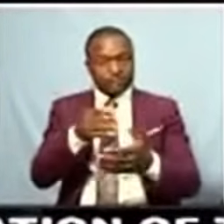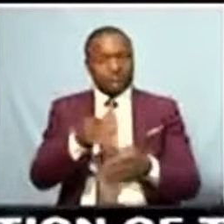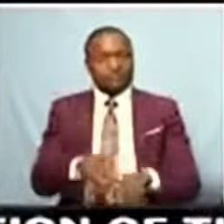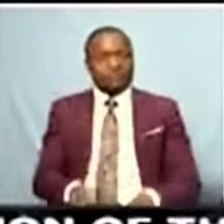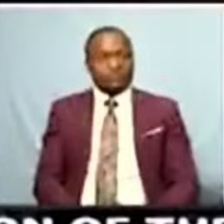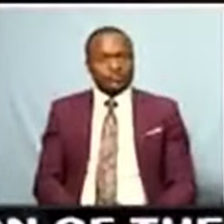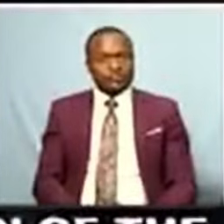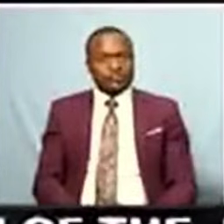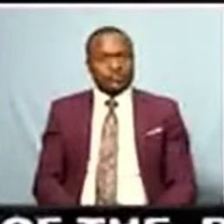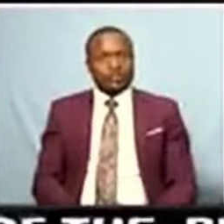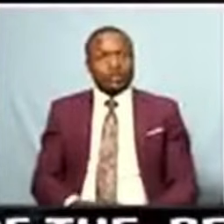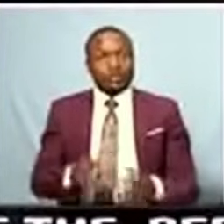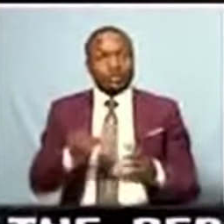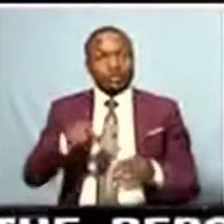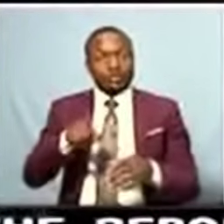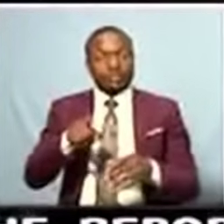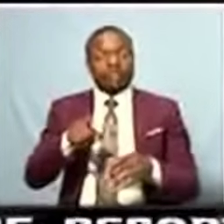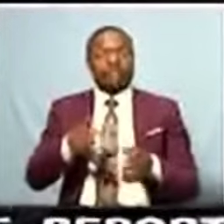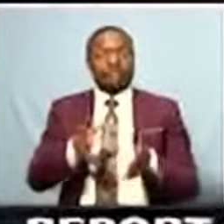copy of a warranty.